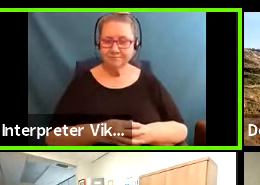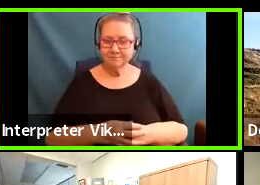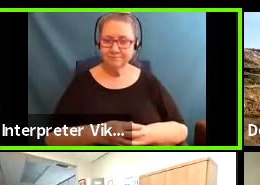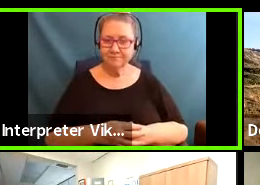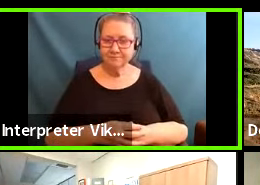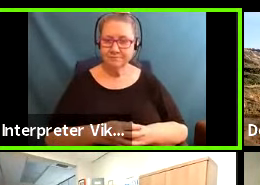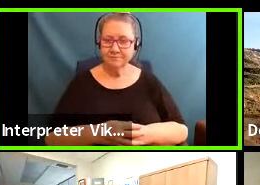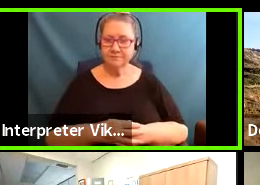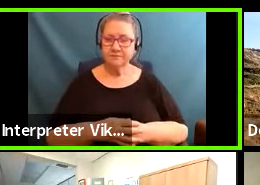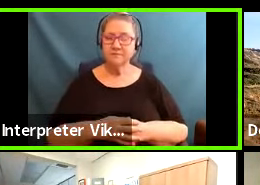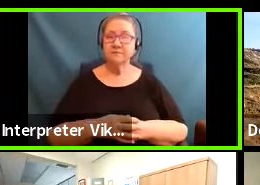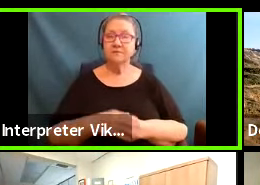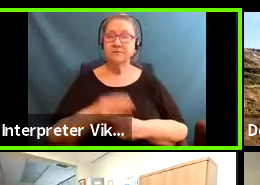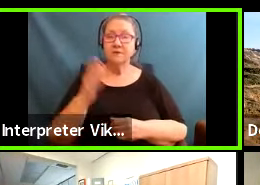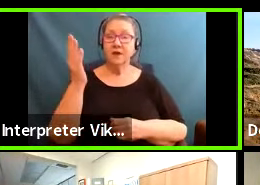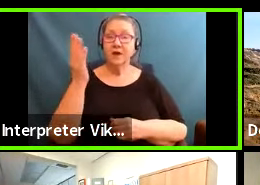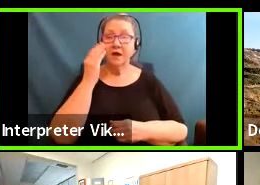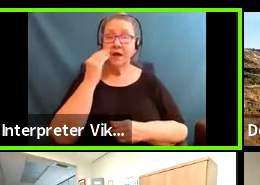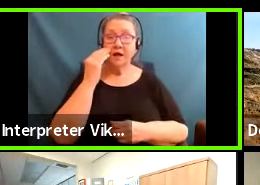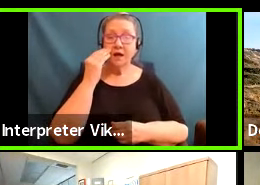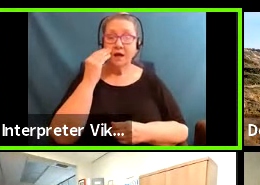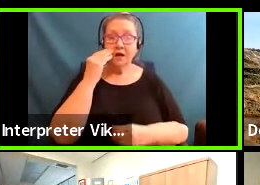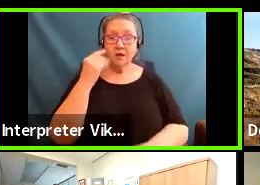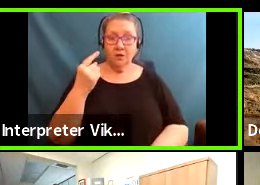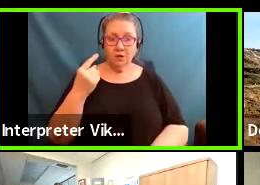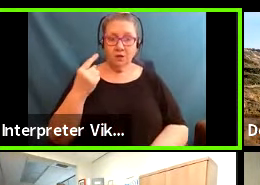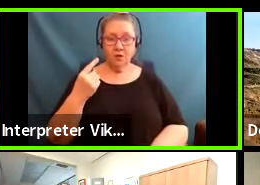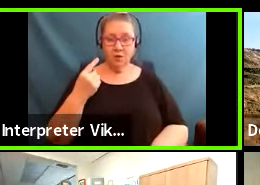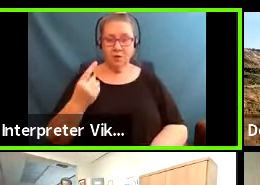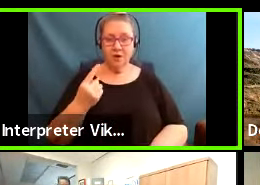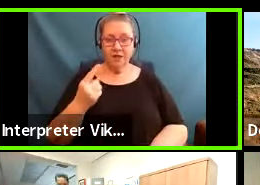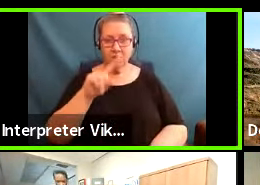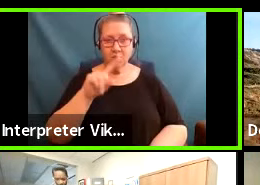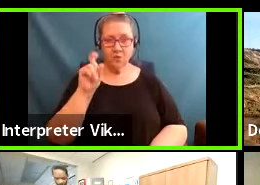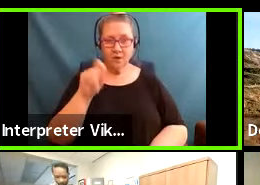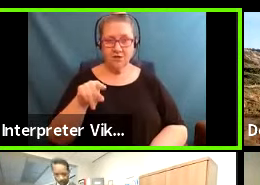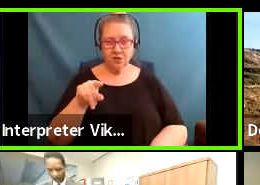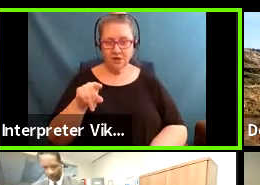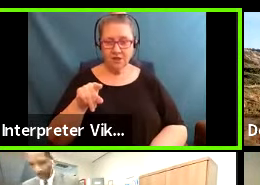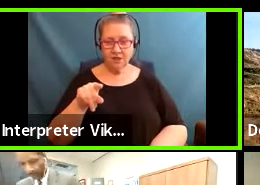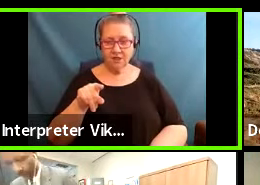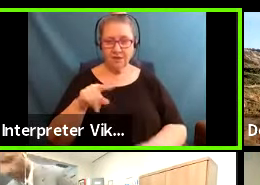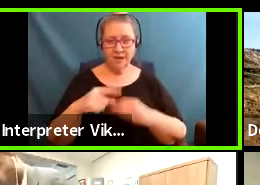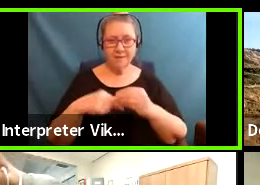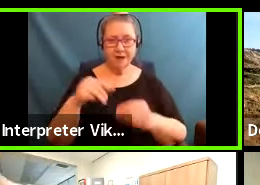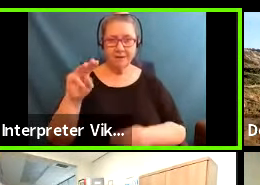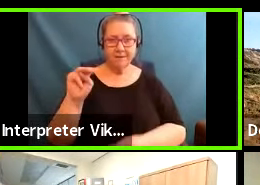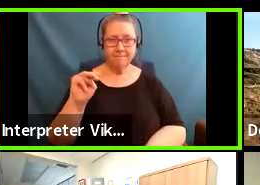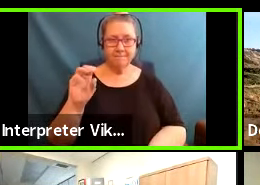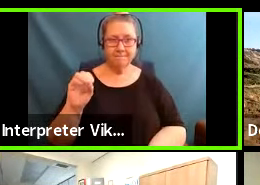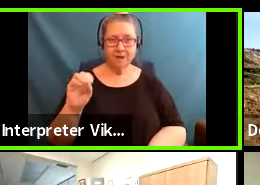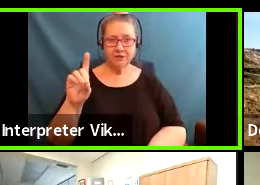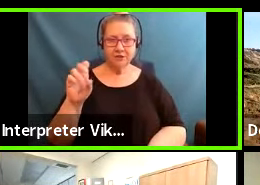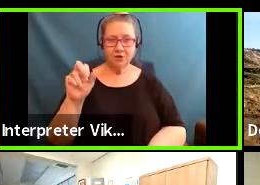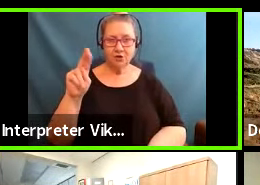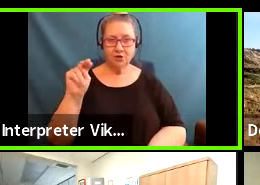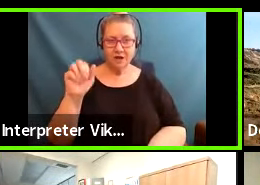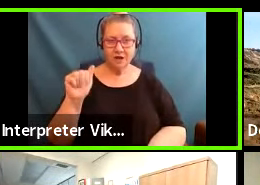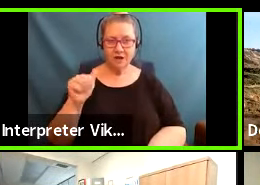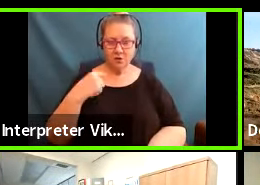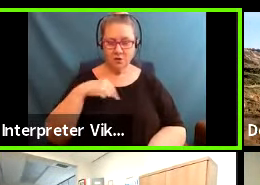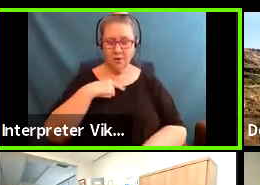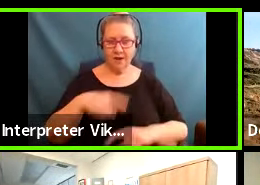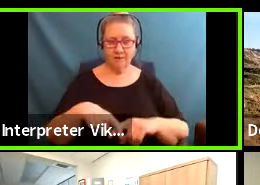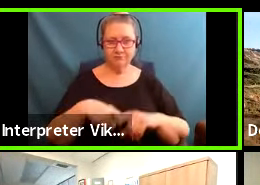up. I know one burning question has been about the Moderna lot that we had put on pause.